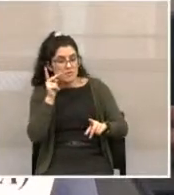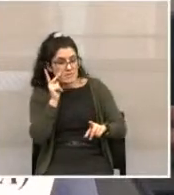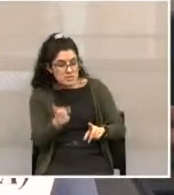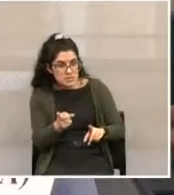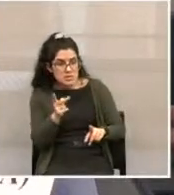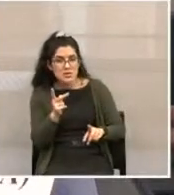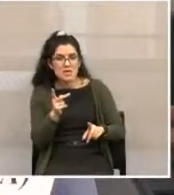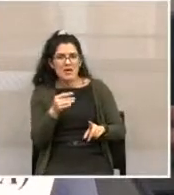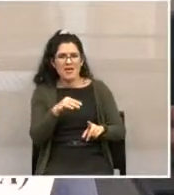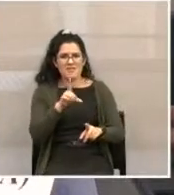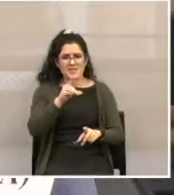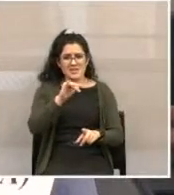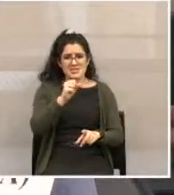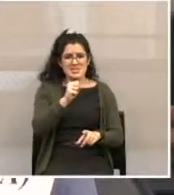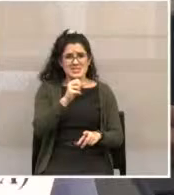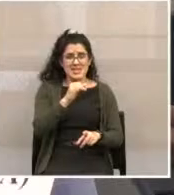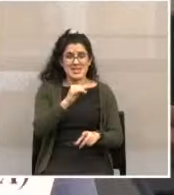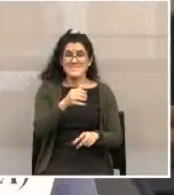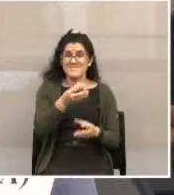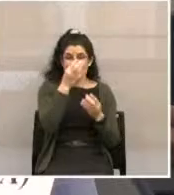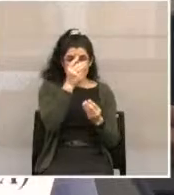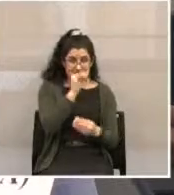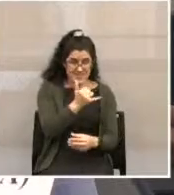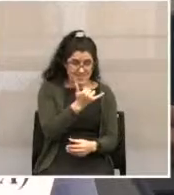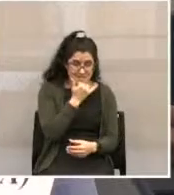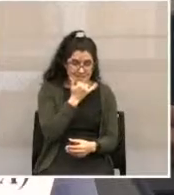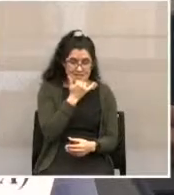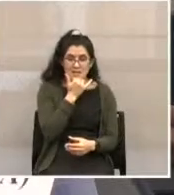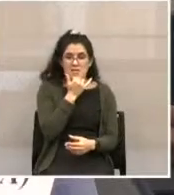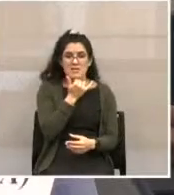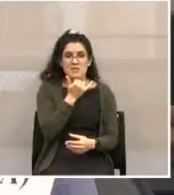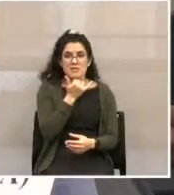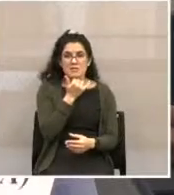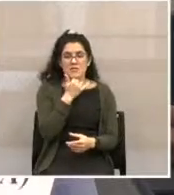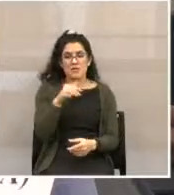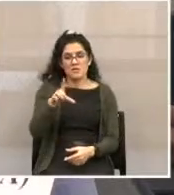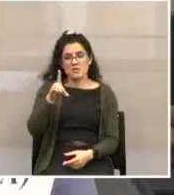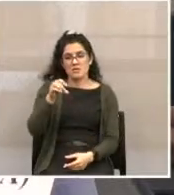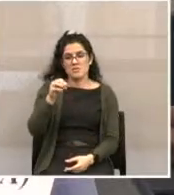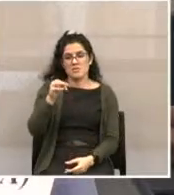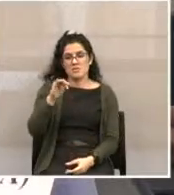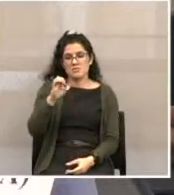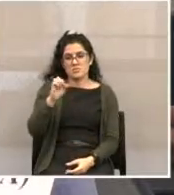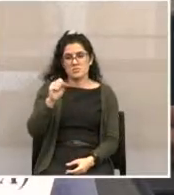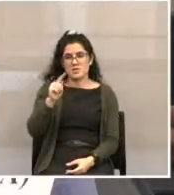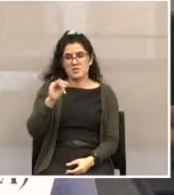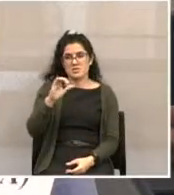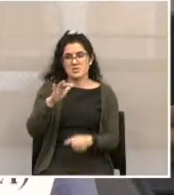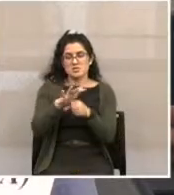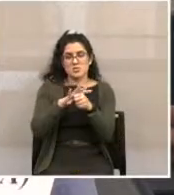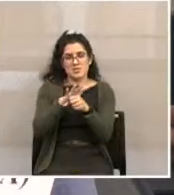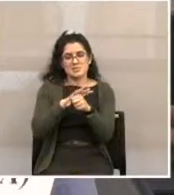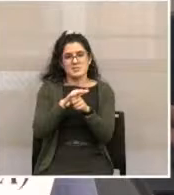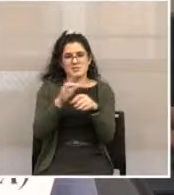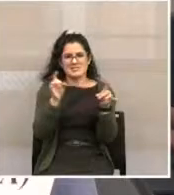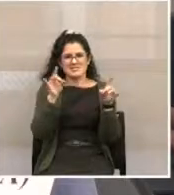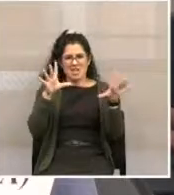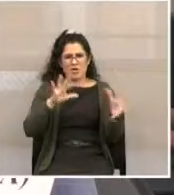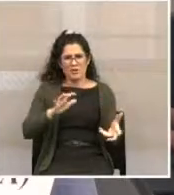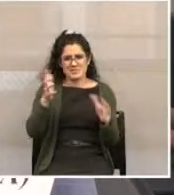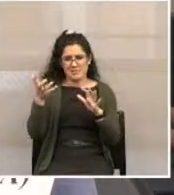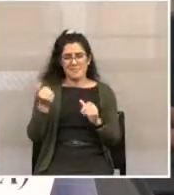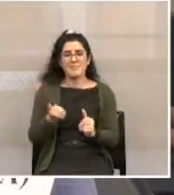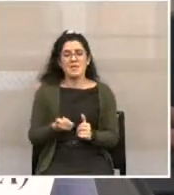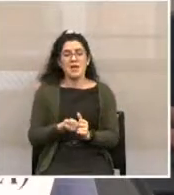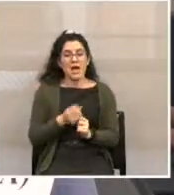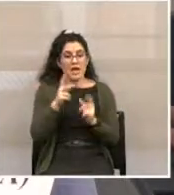of misinformation and disinformation in the context of domestic terrorism. And they all agreed that the